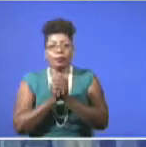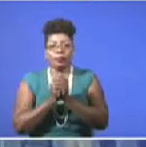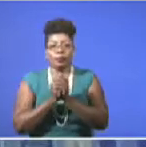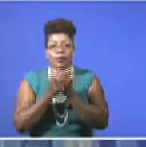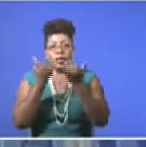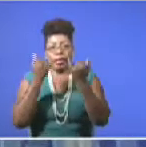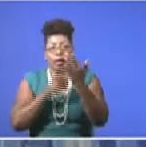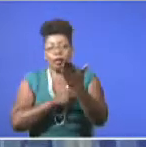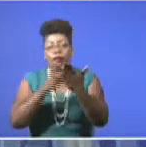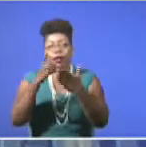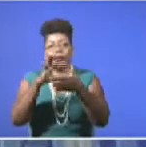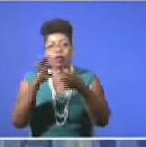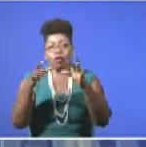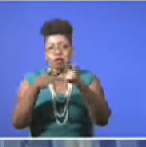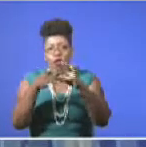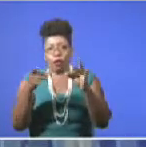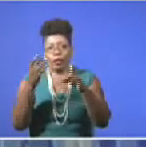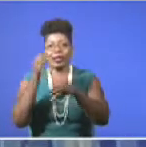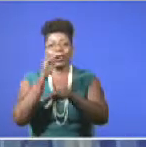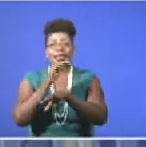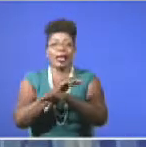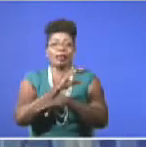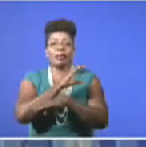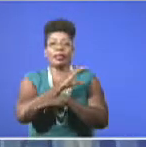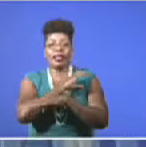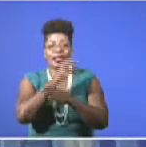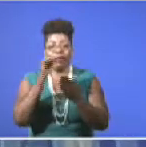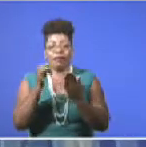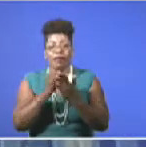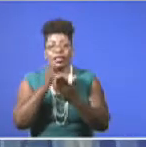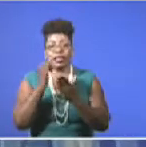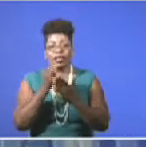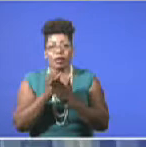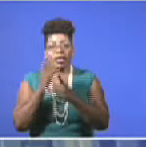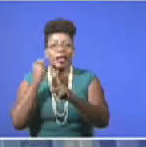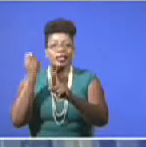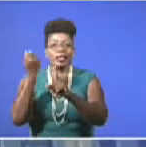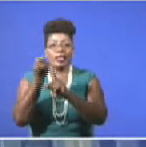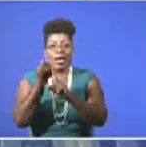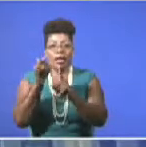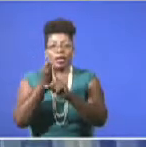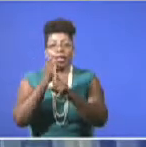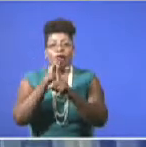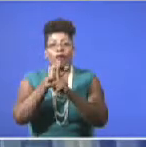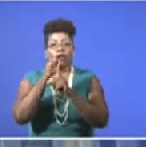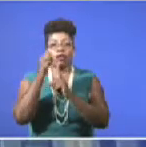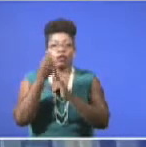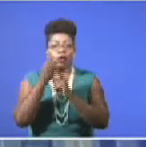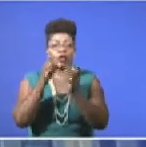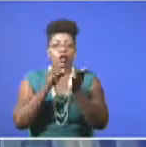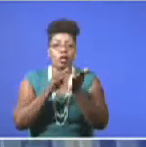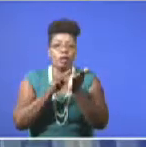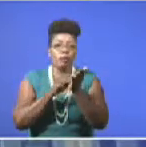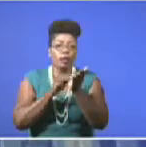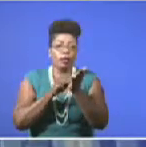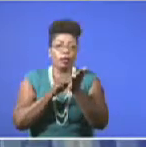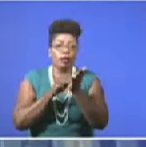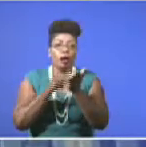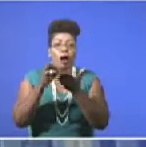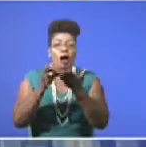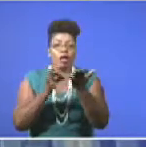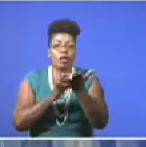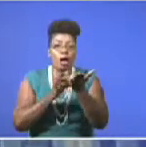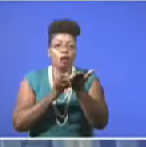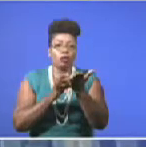Now to this developing story we want to tell you about tonight. Police are currently investigating the targeting of social media accounts of several cabinet ministers